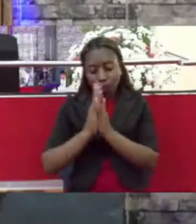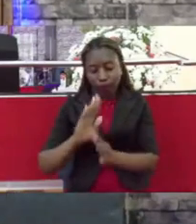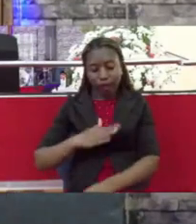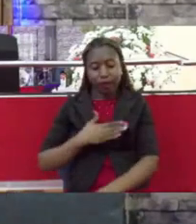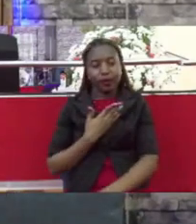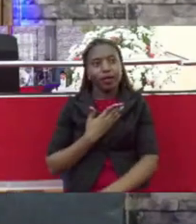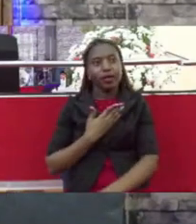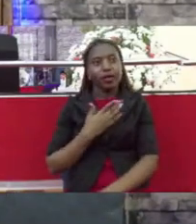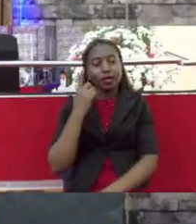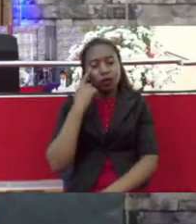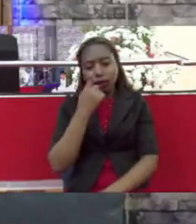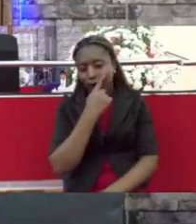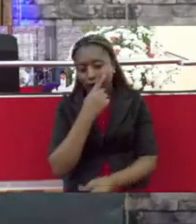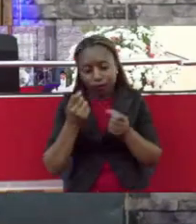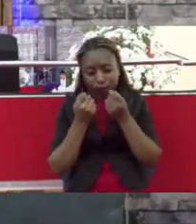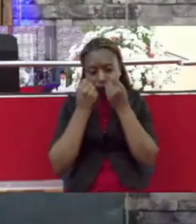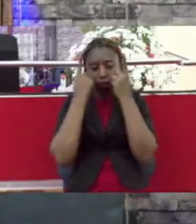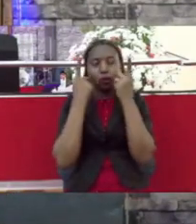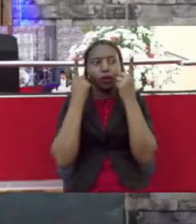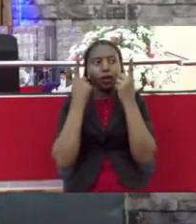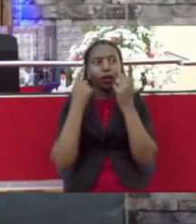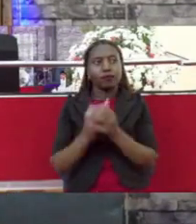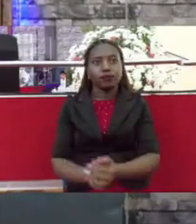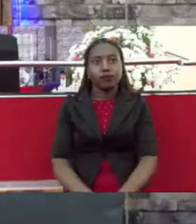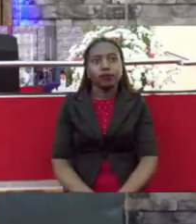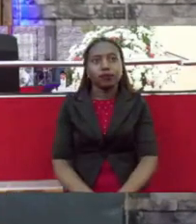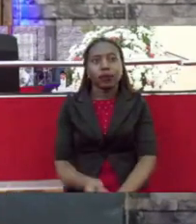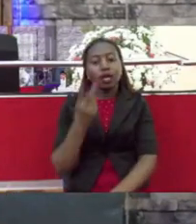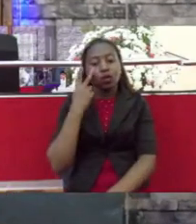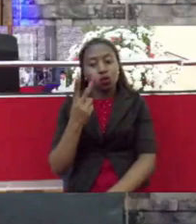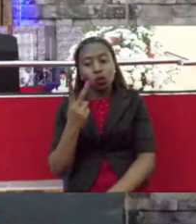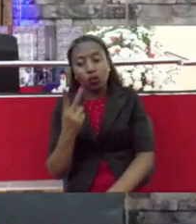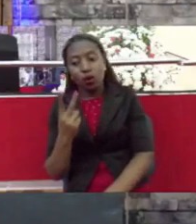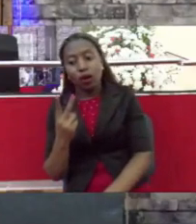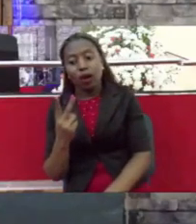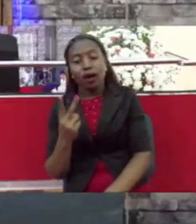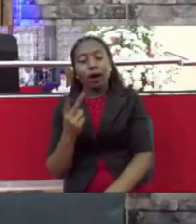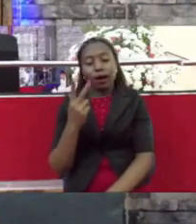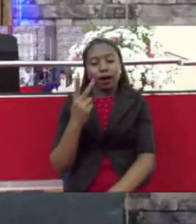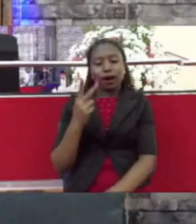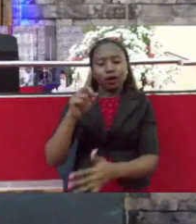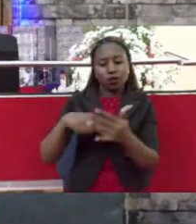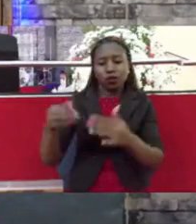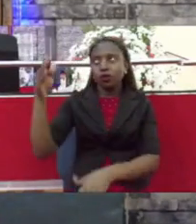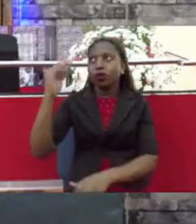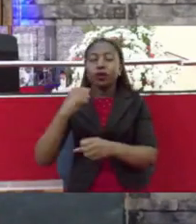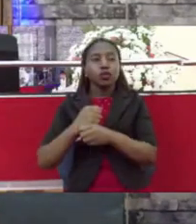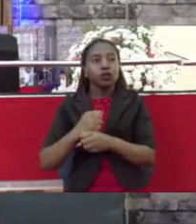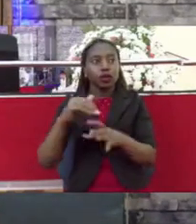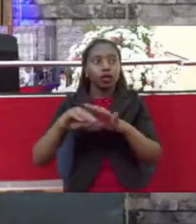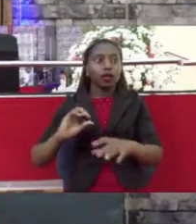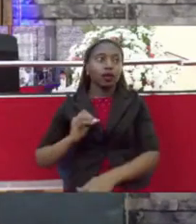be opened. Ya kwamba ombi langu ni macho yetu ifunguke. To look and see what God is doing in our lives. Ili kwamba tutazame tuone kile